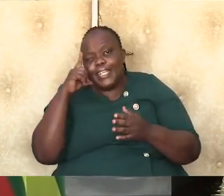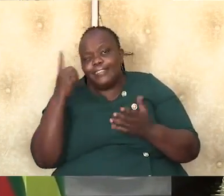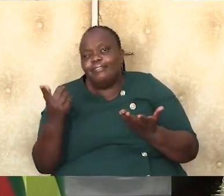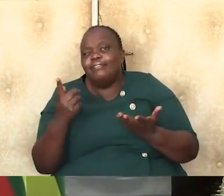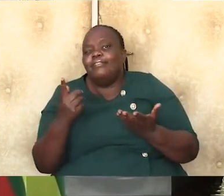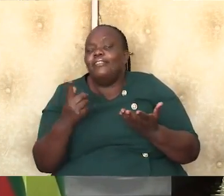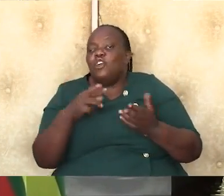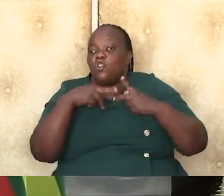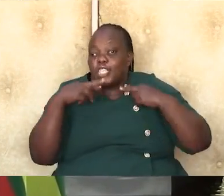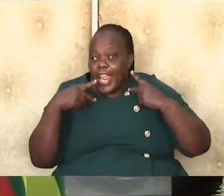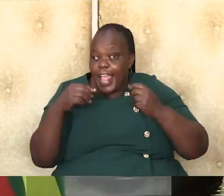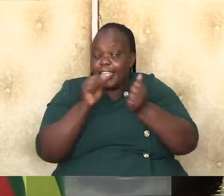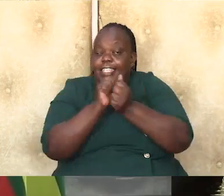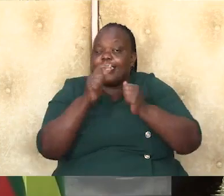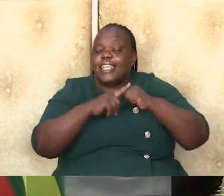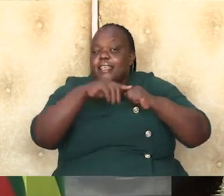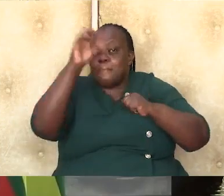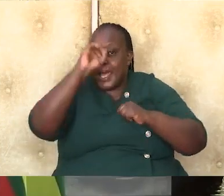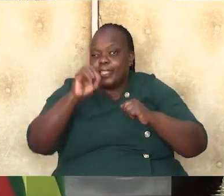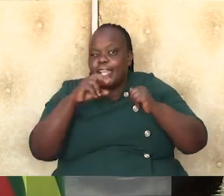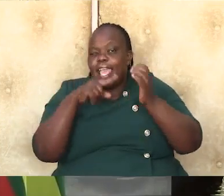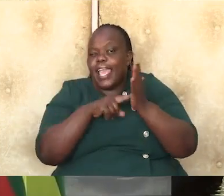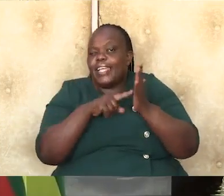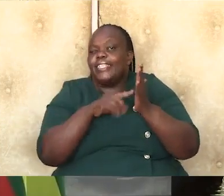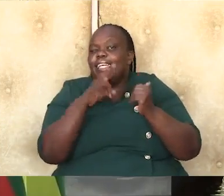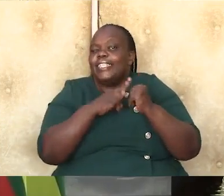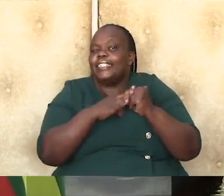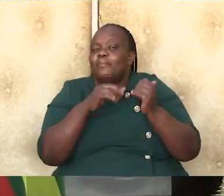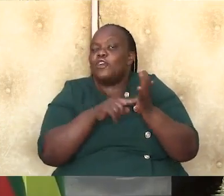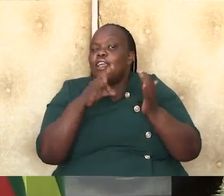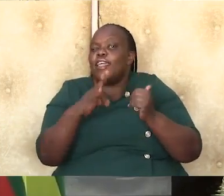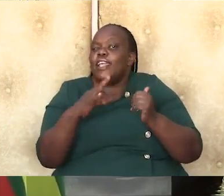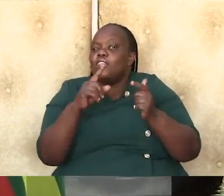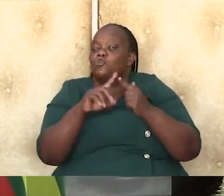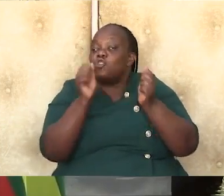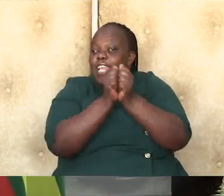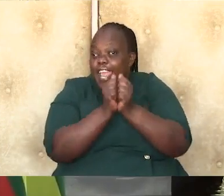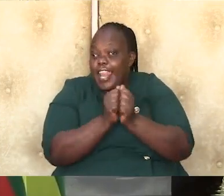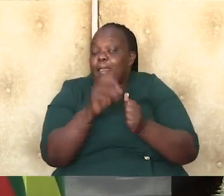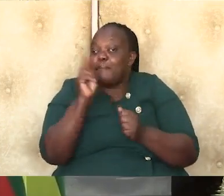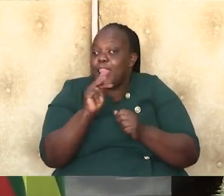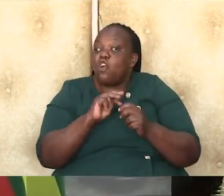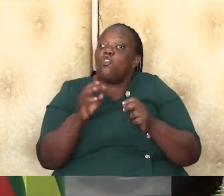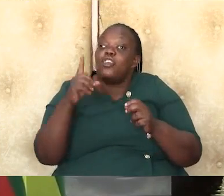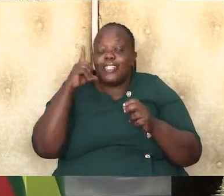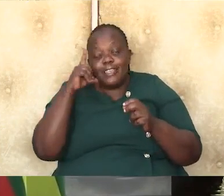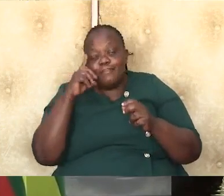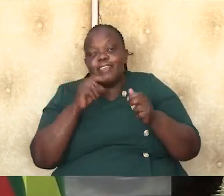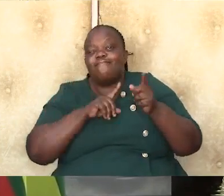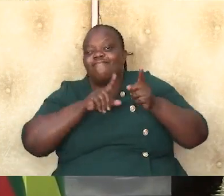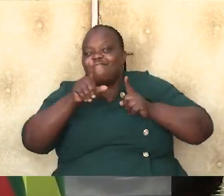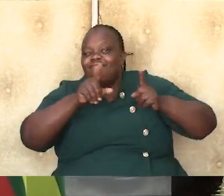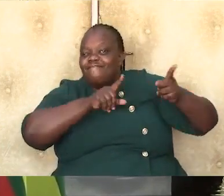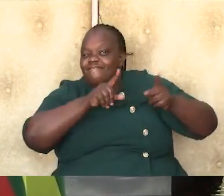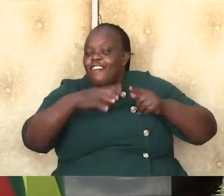by 16% from 8.6 million in 2023 to 10 million. So 10 million people are sleeping away from their homes as they tour our great